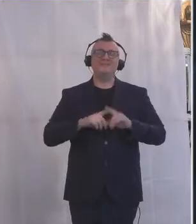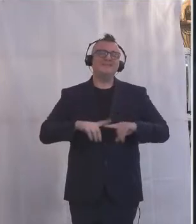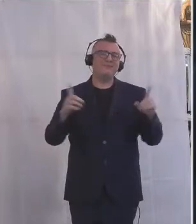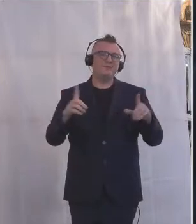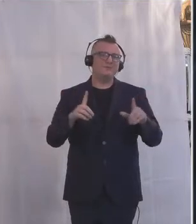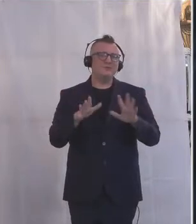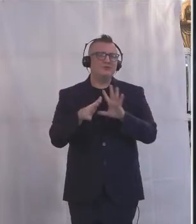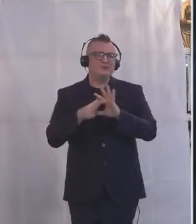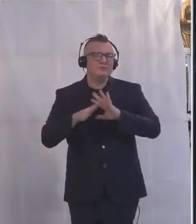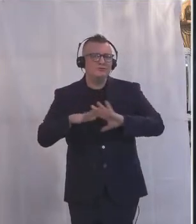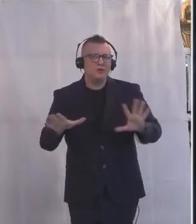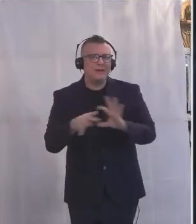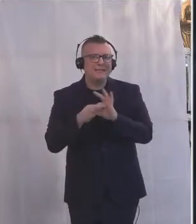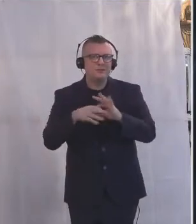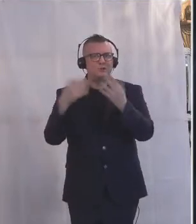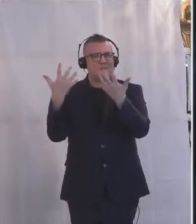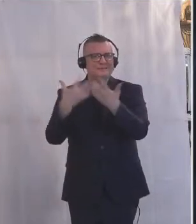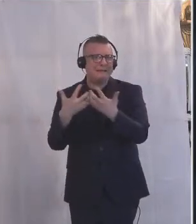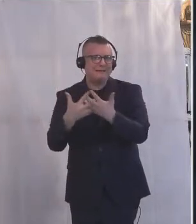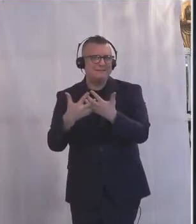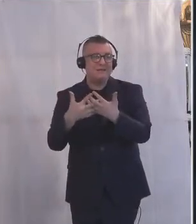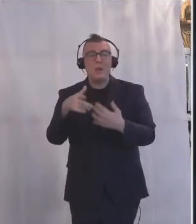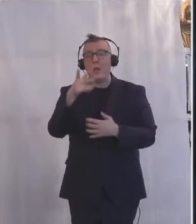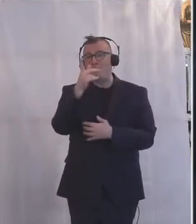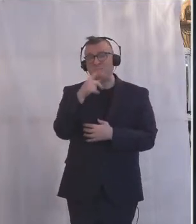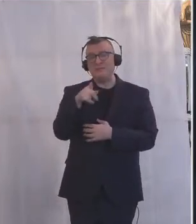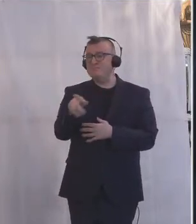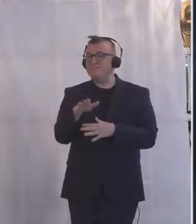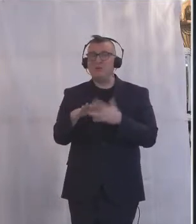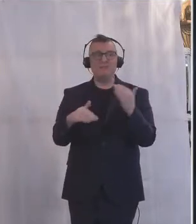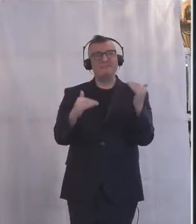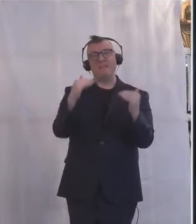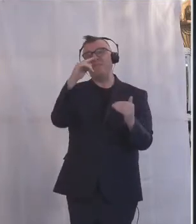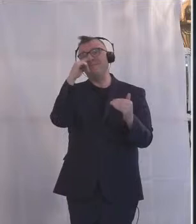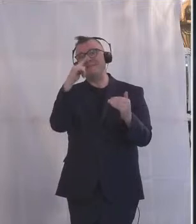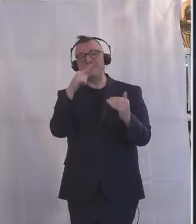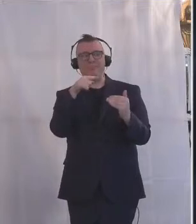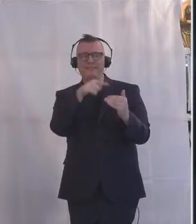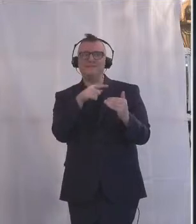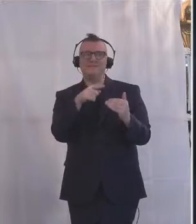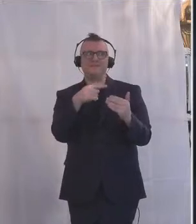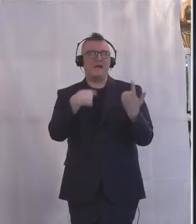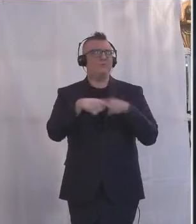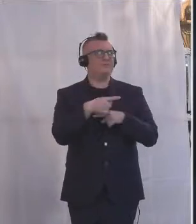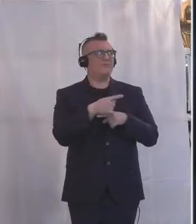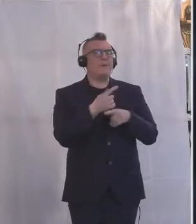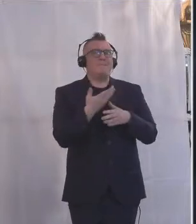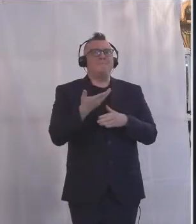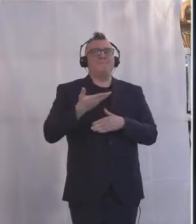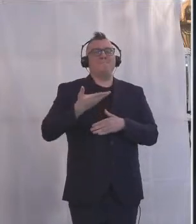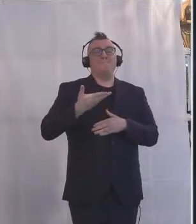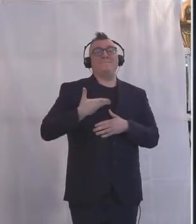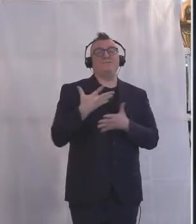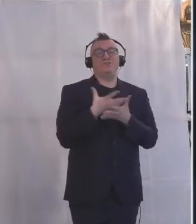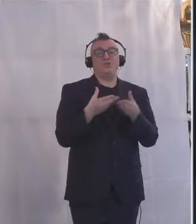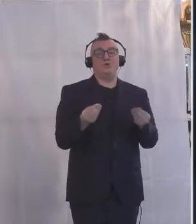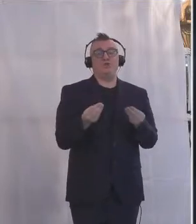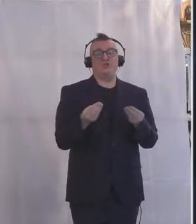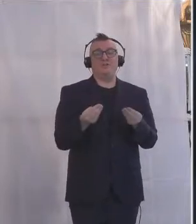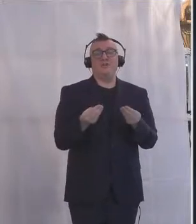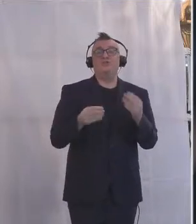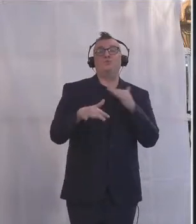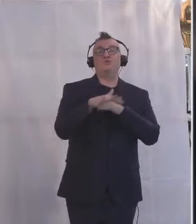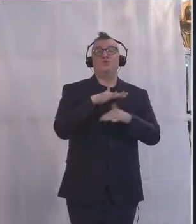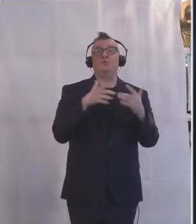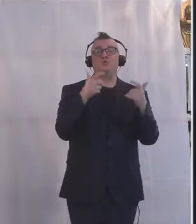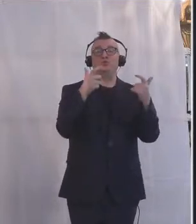of as exciting potentially and as fancy, but it's a business solution to a social justice problem.